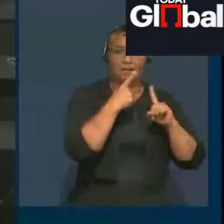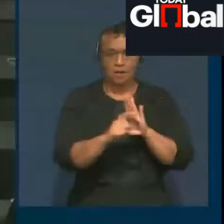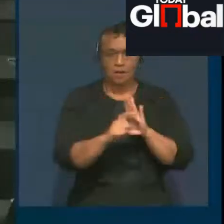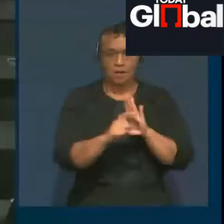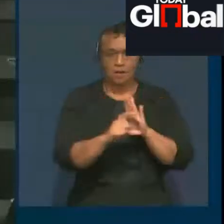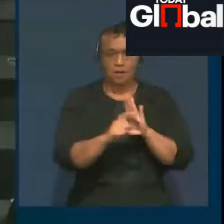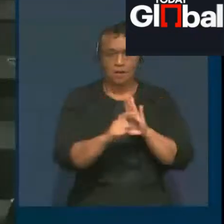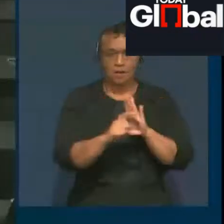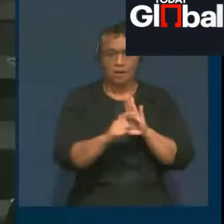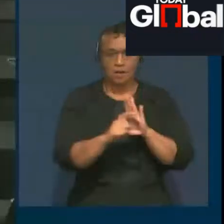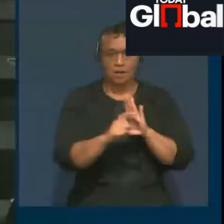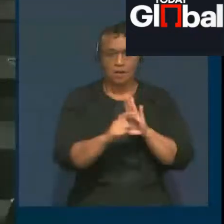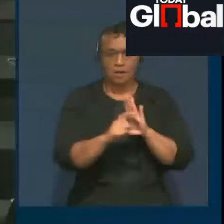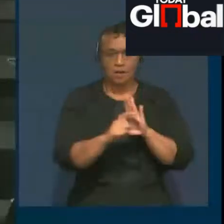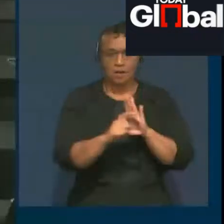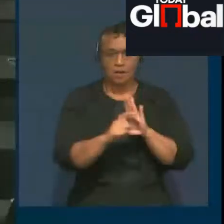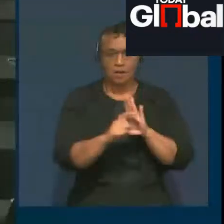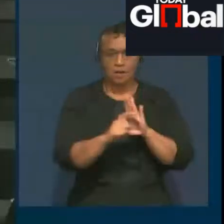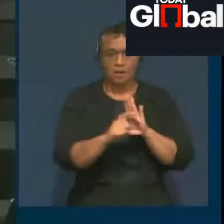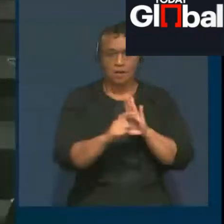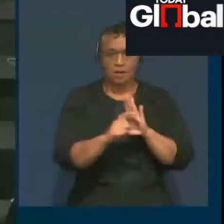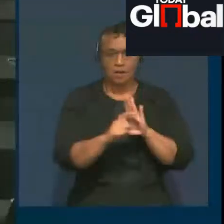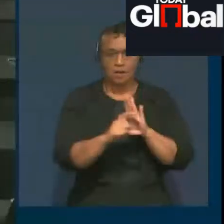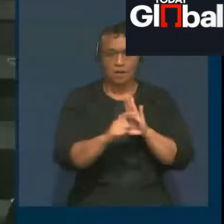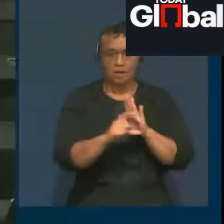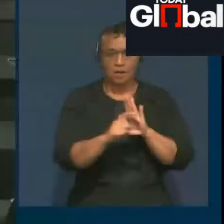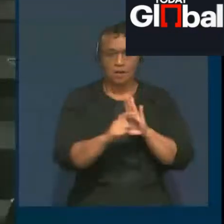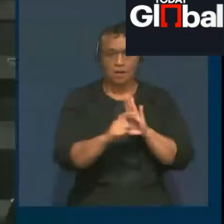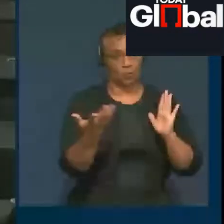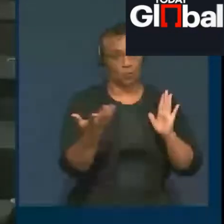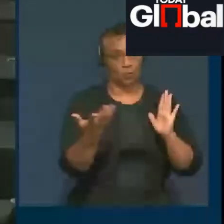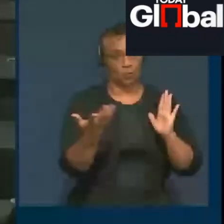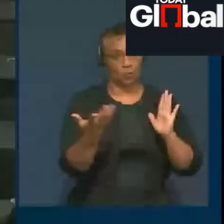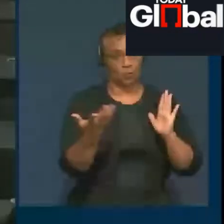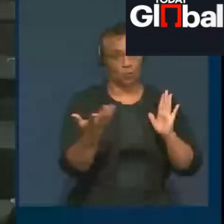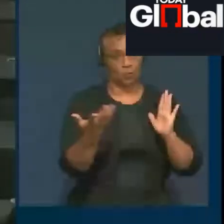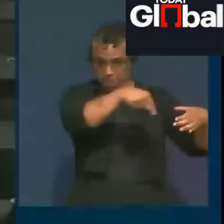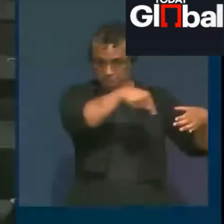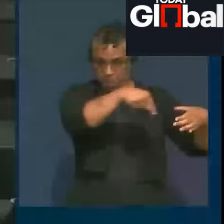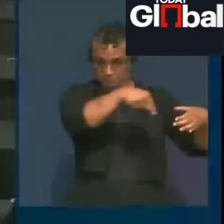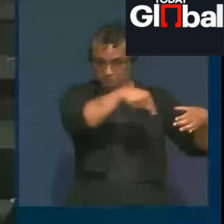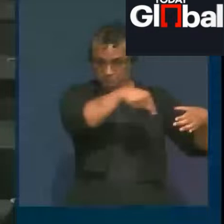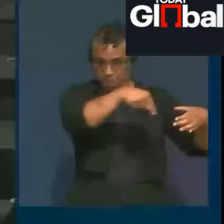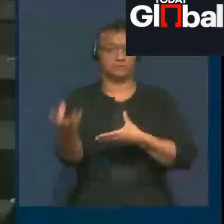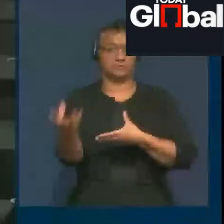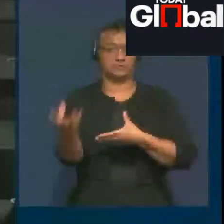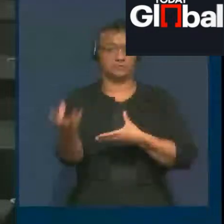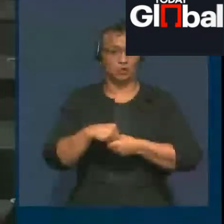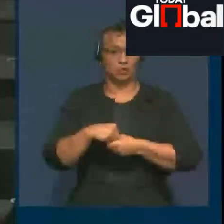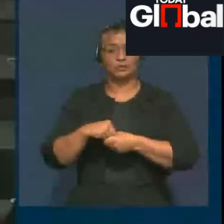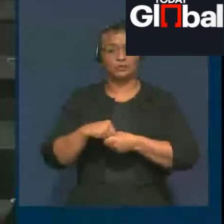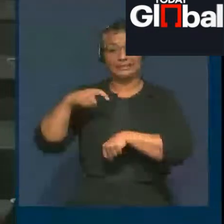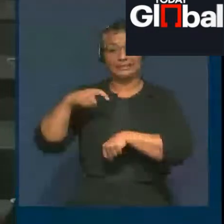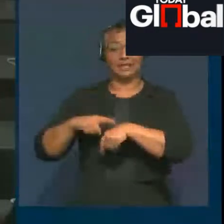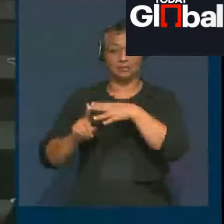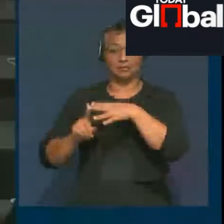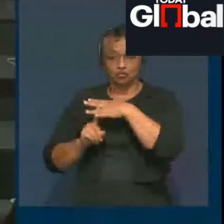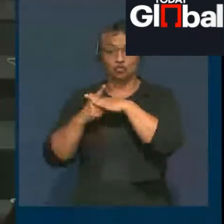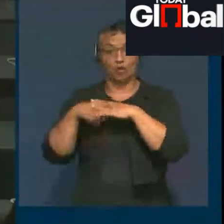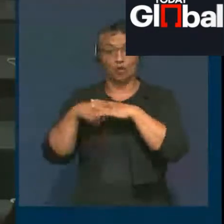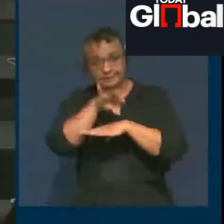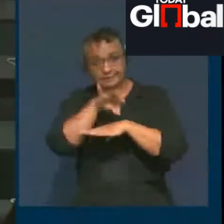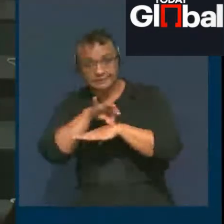stipulates that competent authorities must participate in all plans at the design and